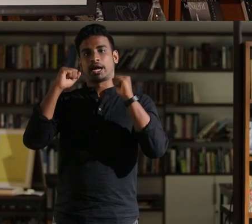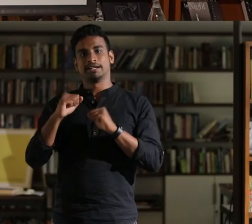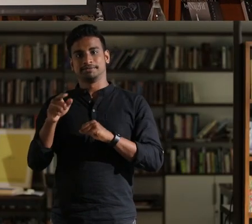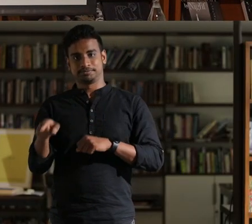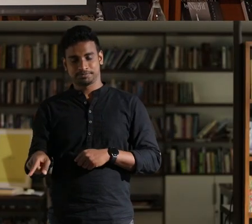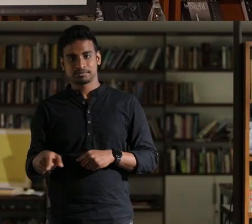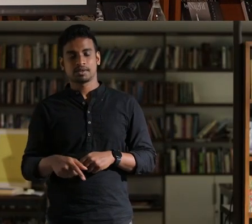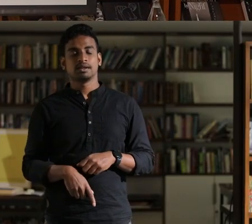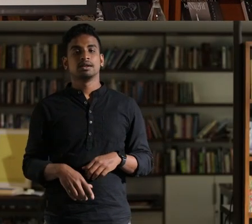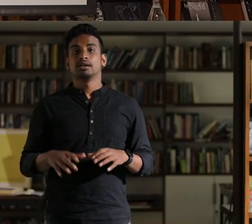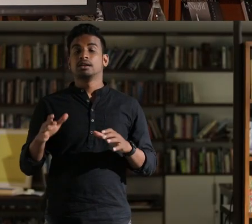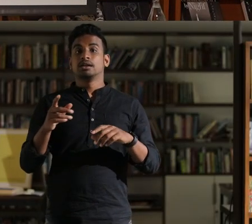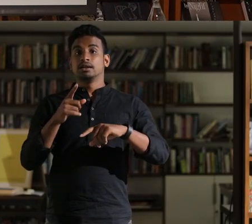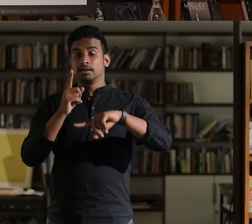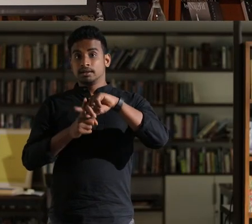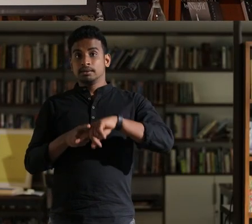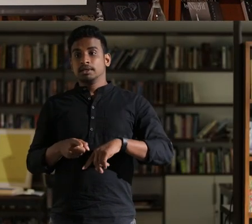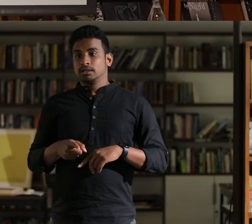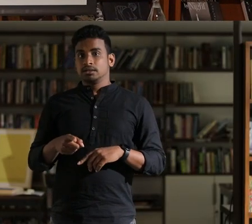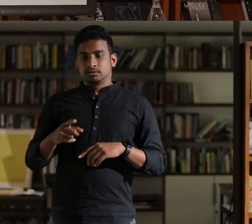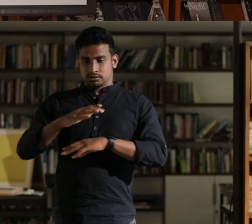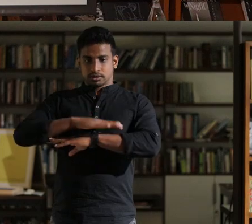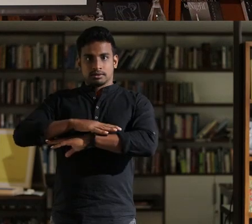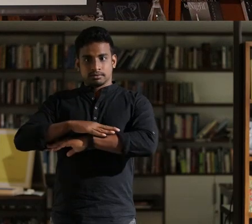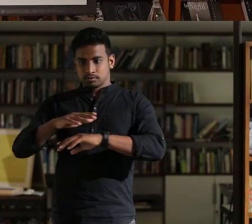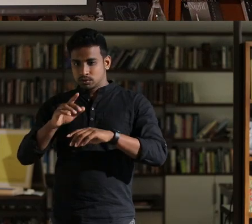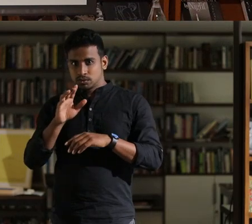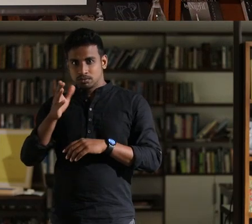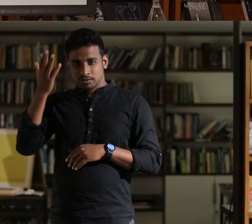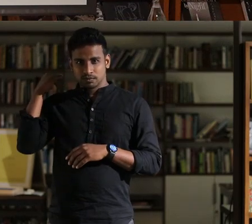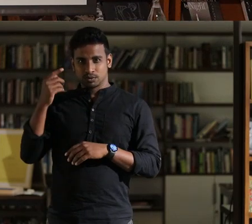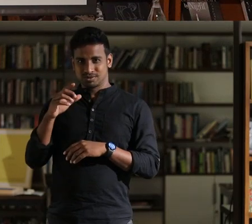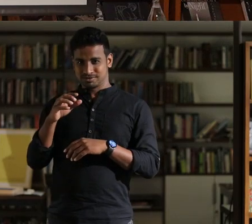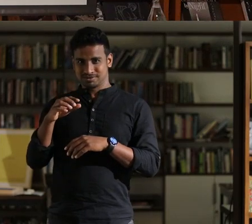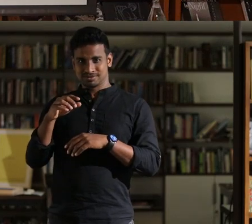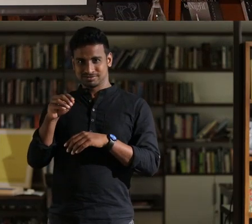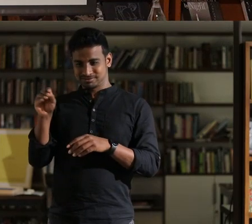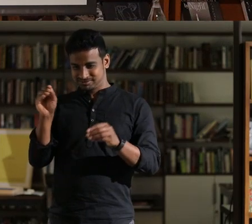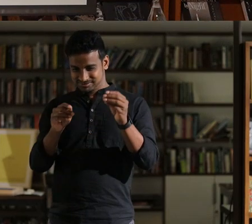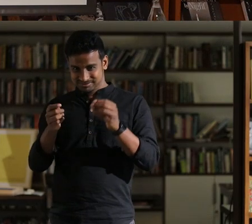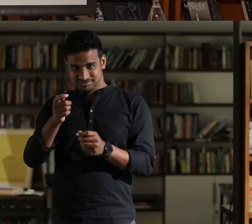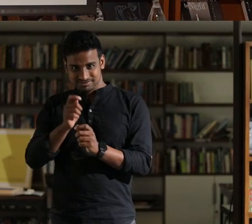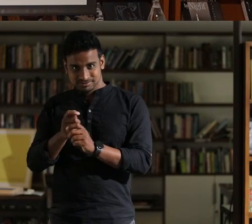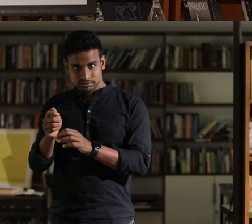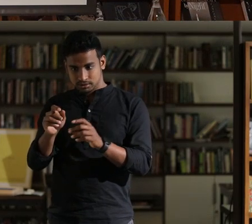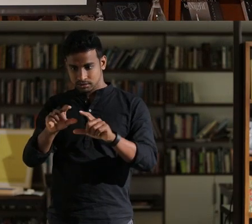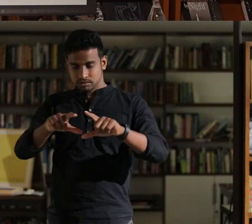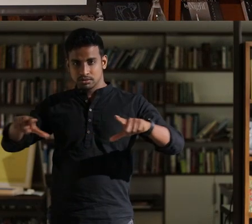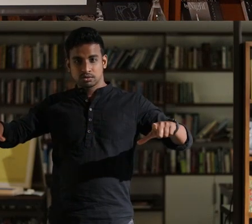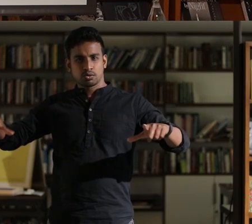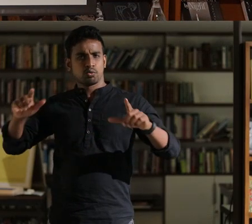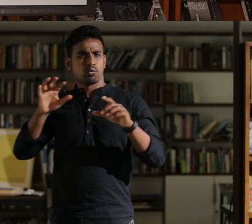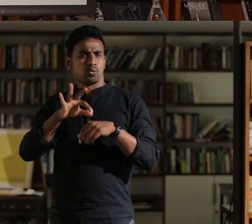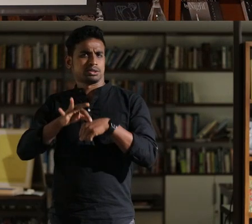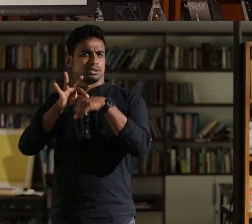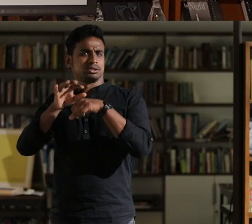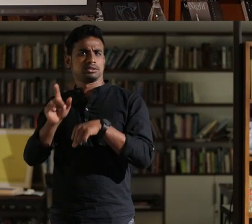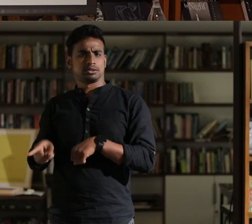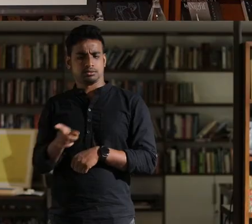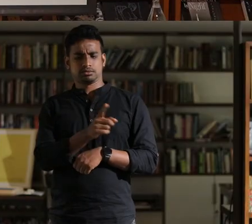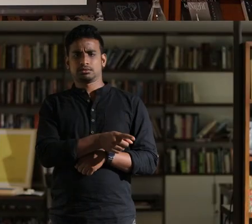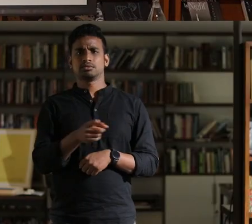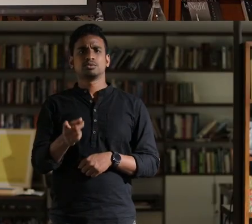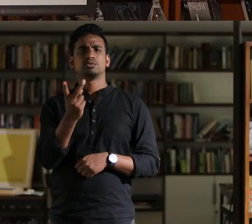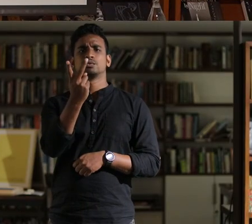of letters and original, documentation of that kind that was made when the museum was being set up. Besides